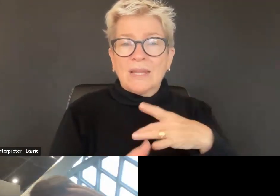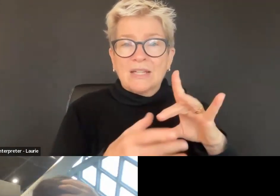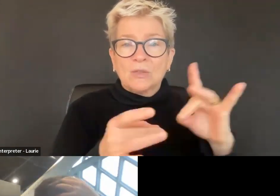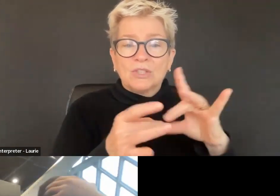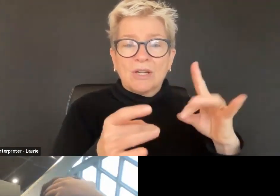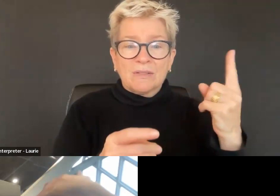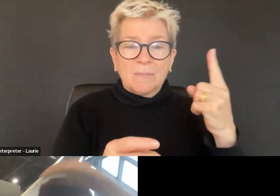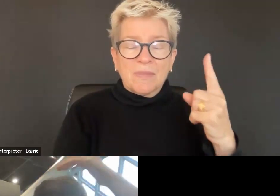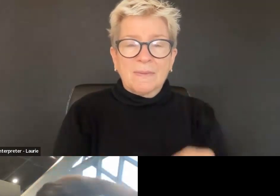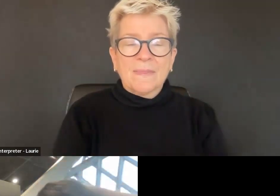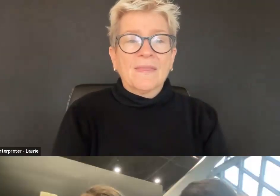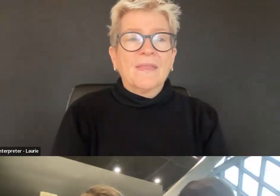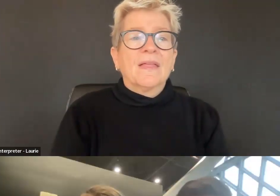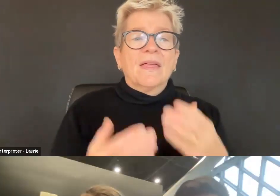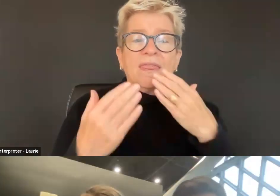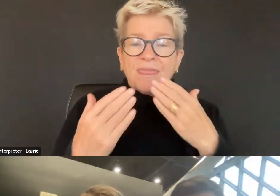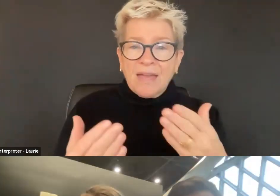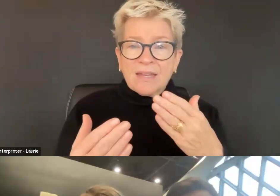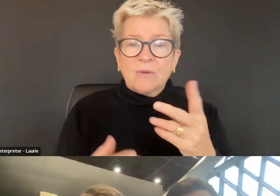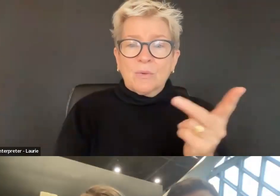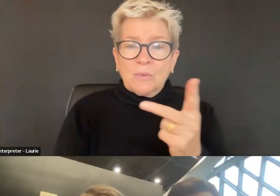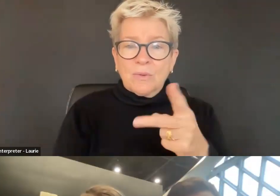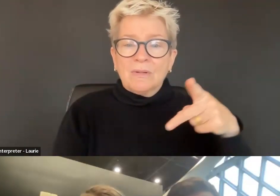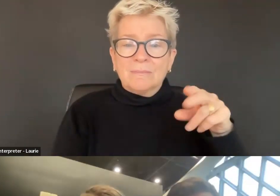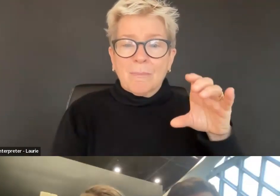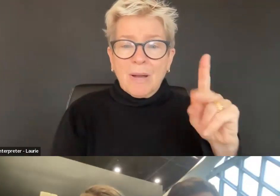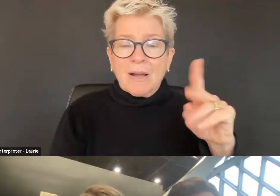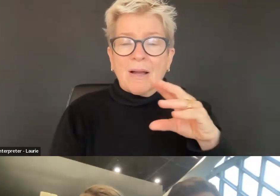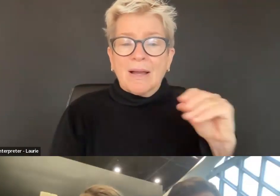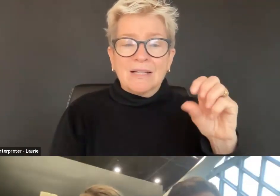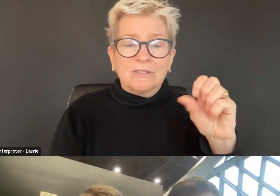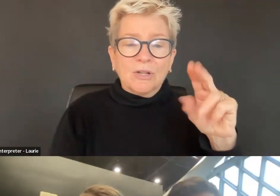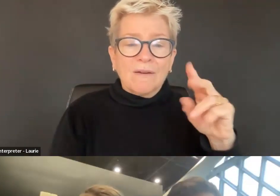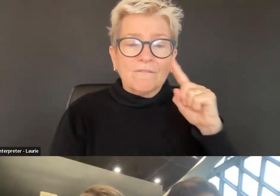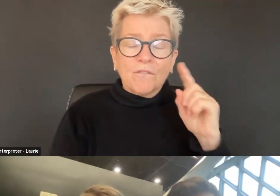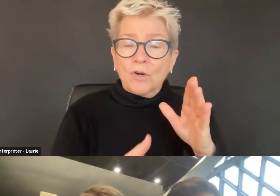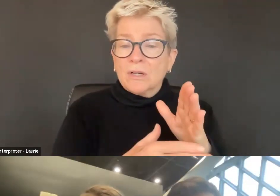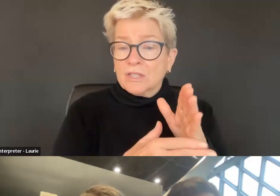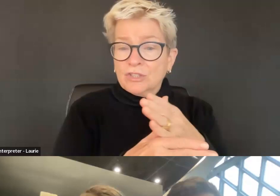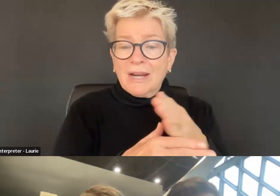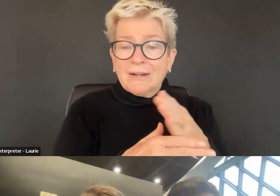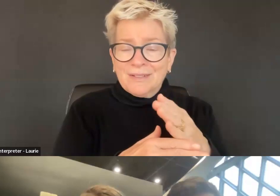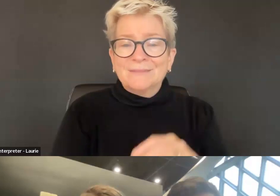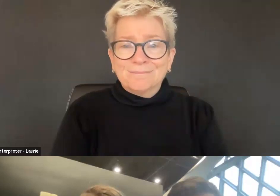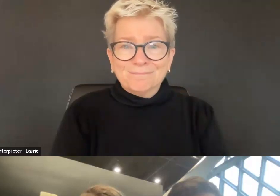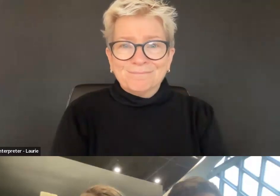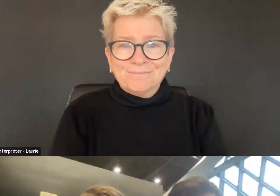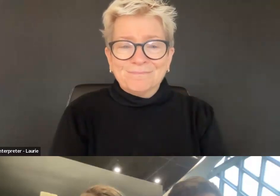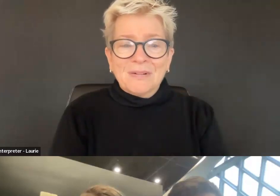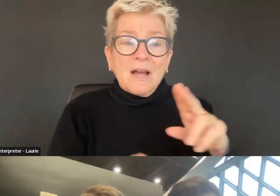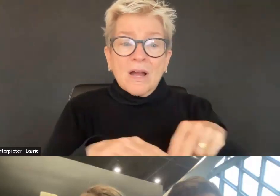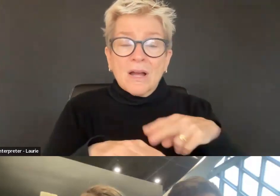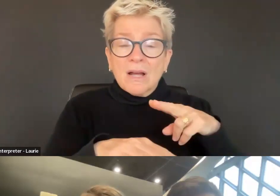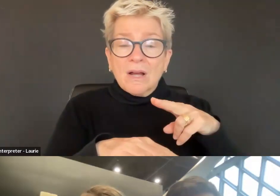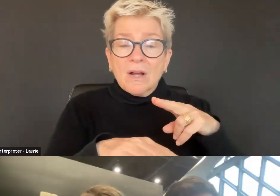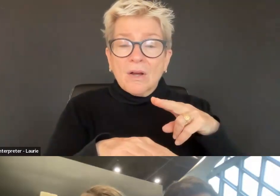Thank you. Thank you, Sean and Puck, for sharing. And I know normally we don't tend to respond to the